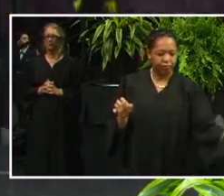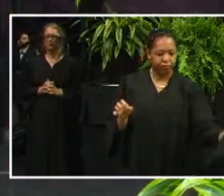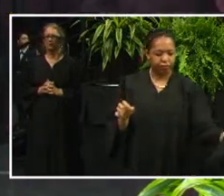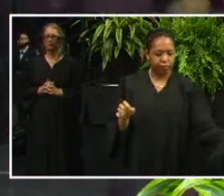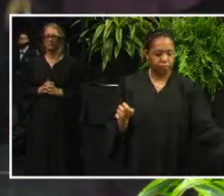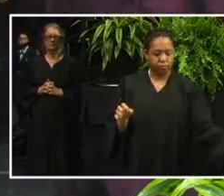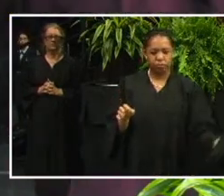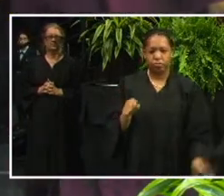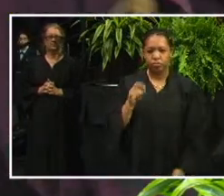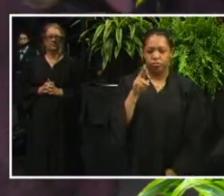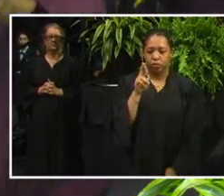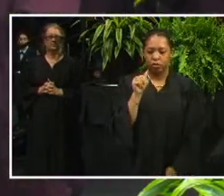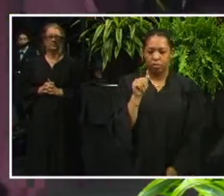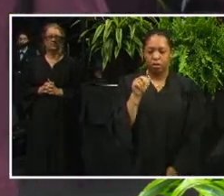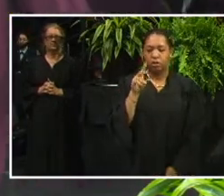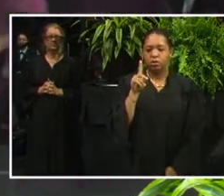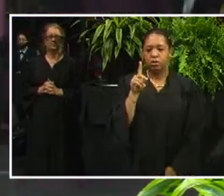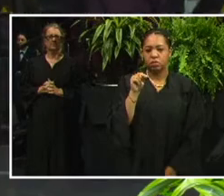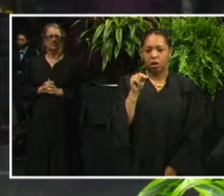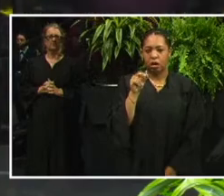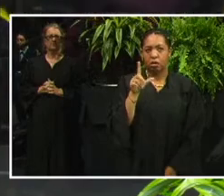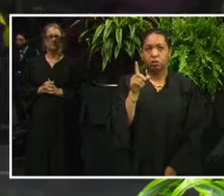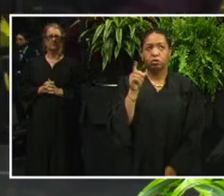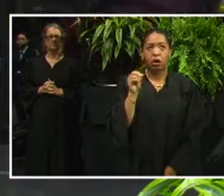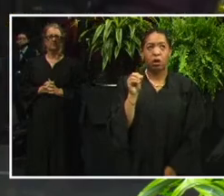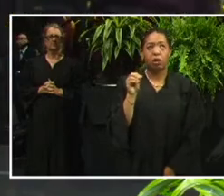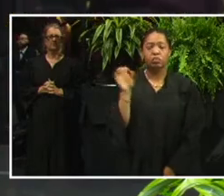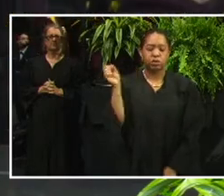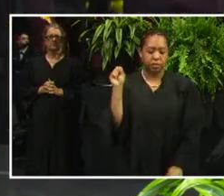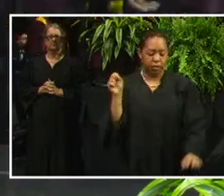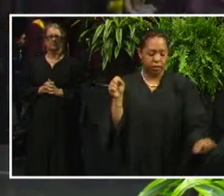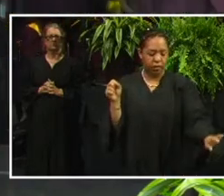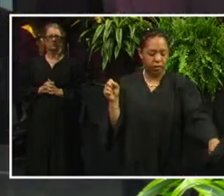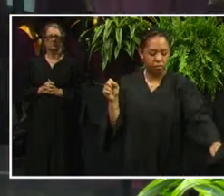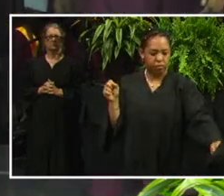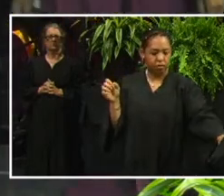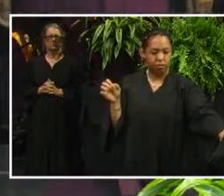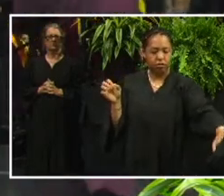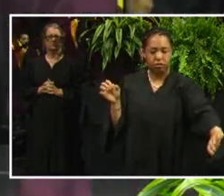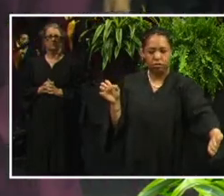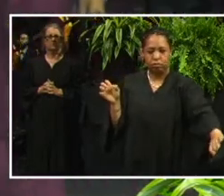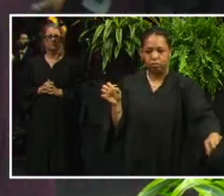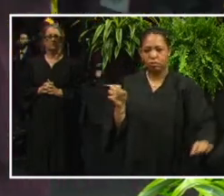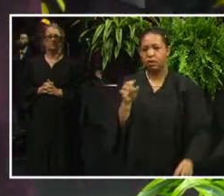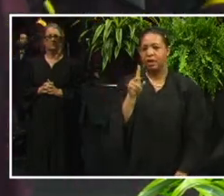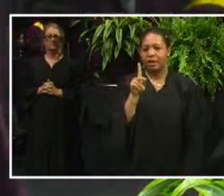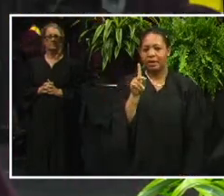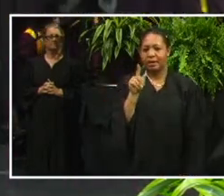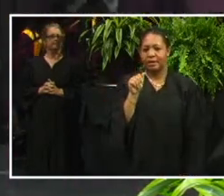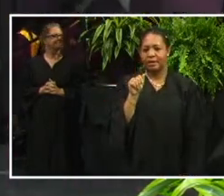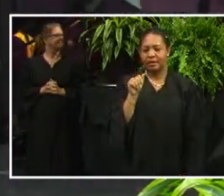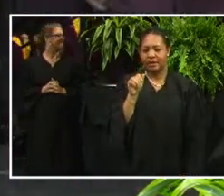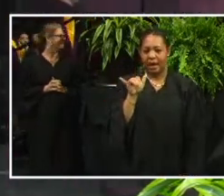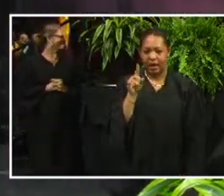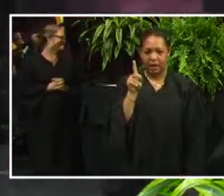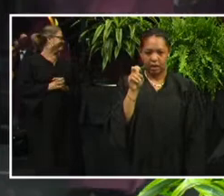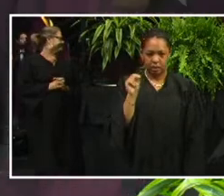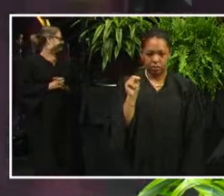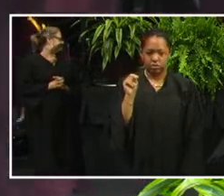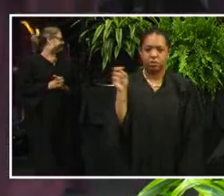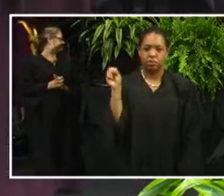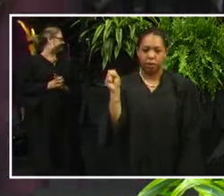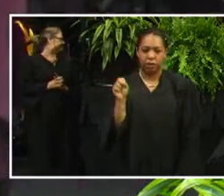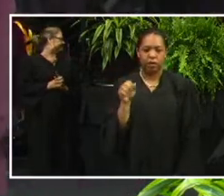Ronaldo Dominic Sneed. Caden Michael Sonnebend.